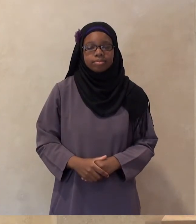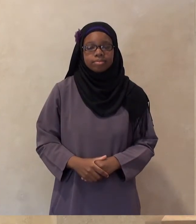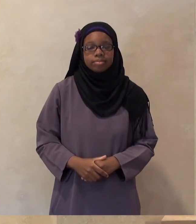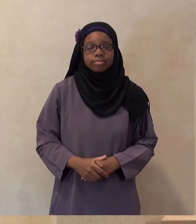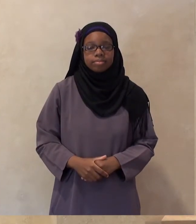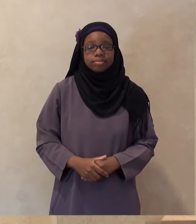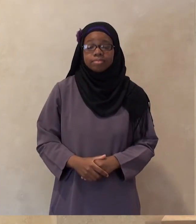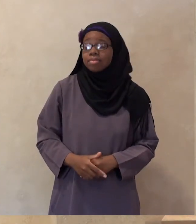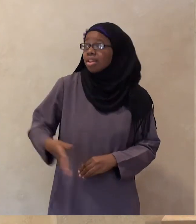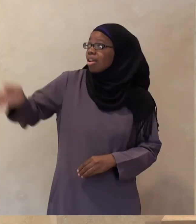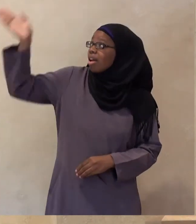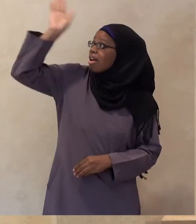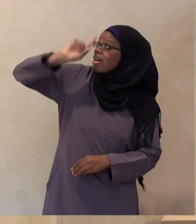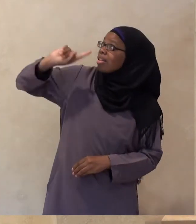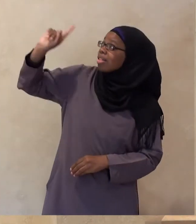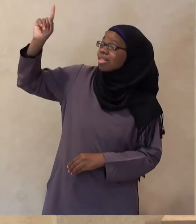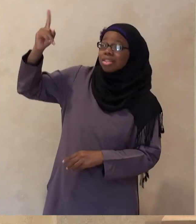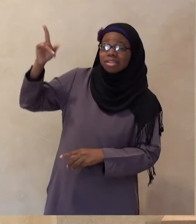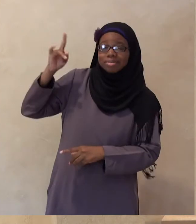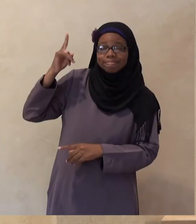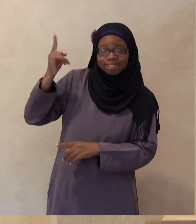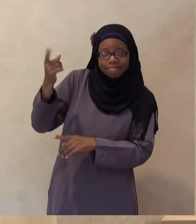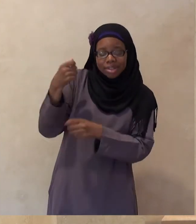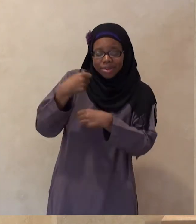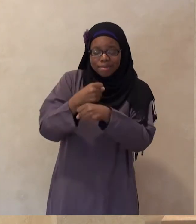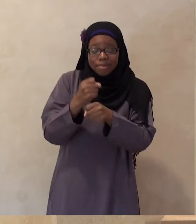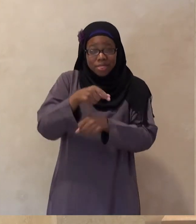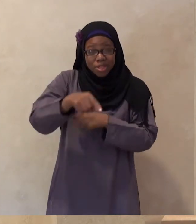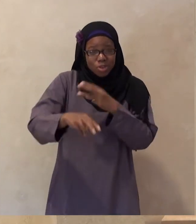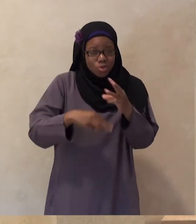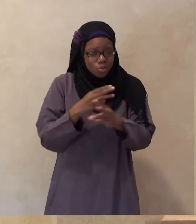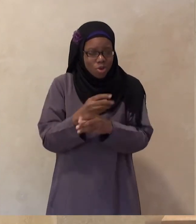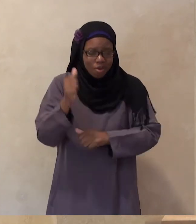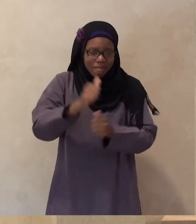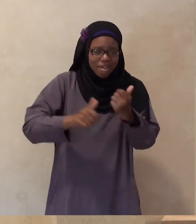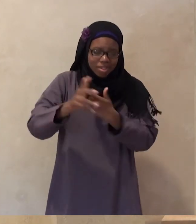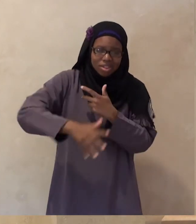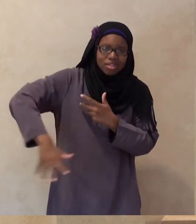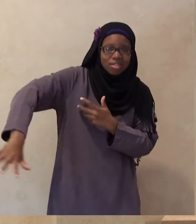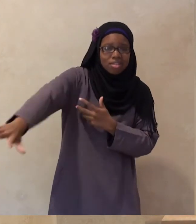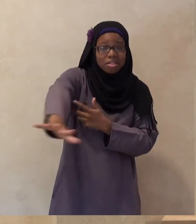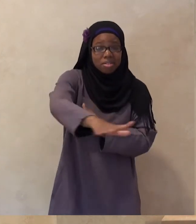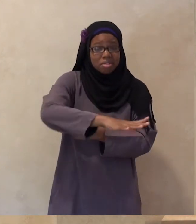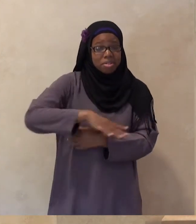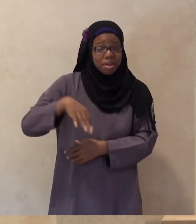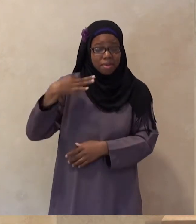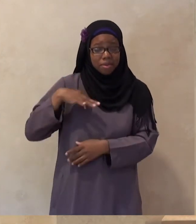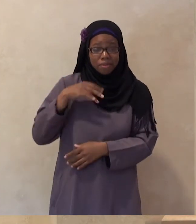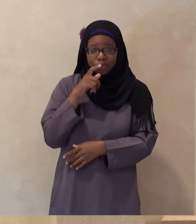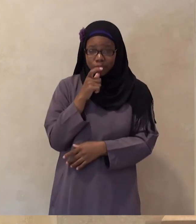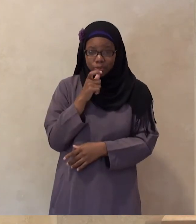world and everything in it for the benefit of mankind.